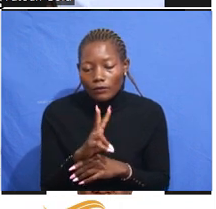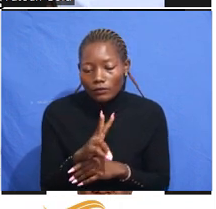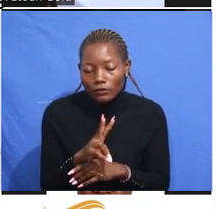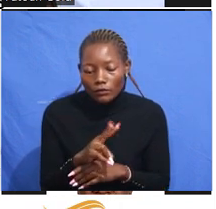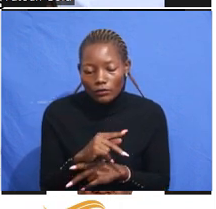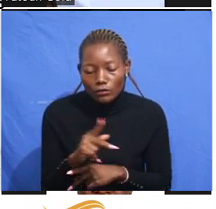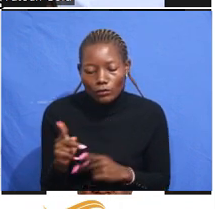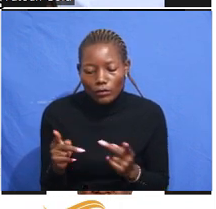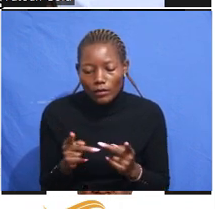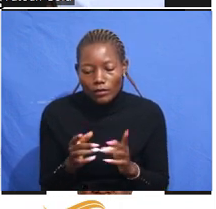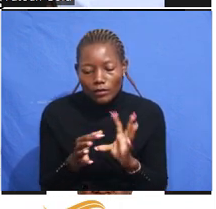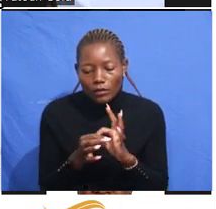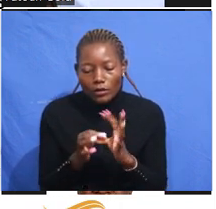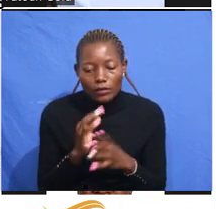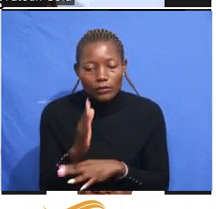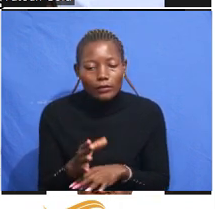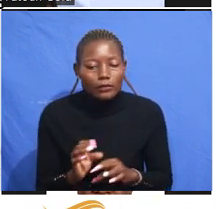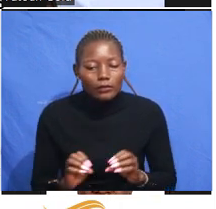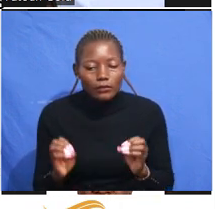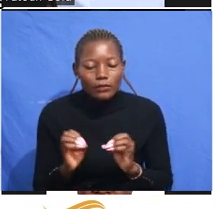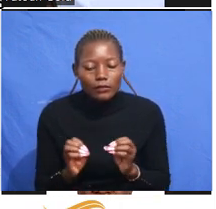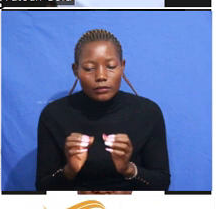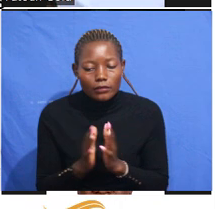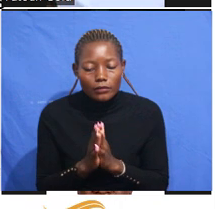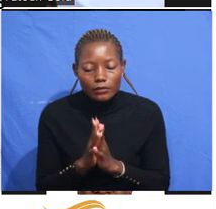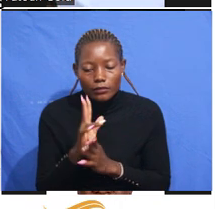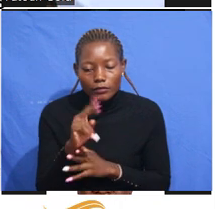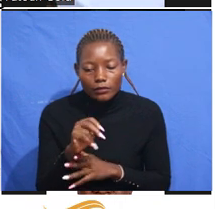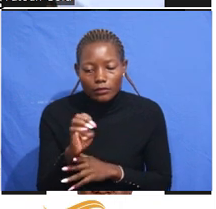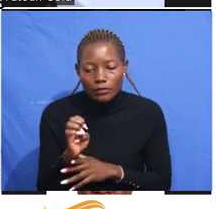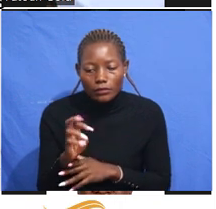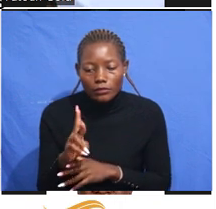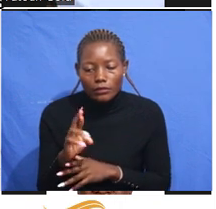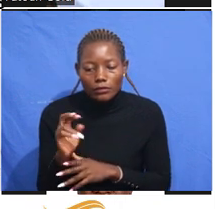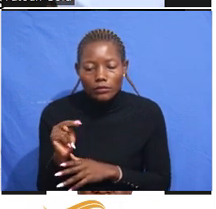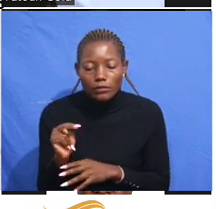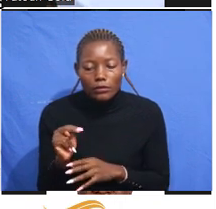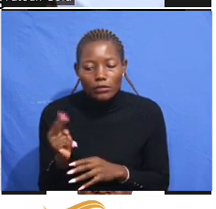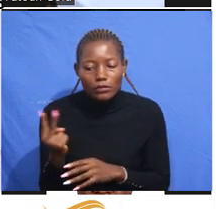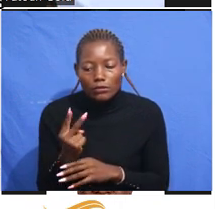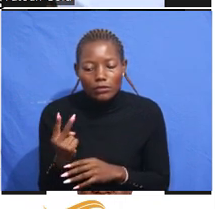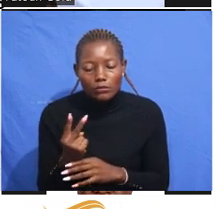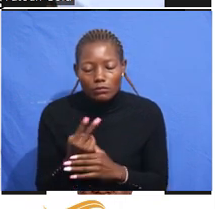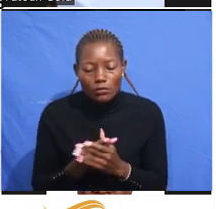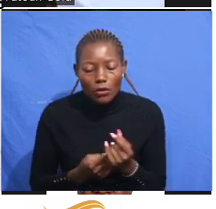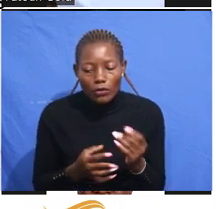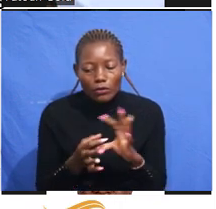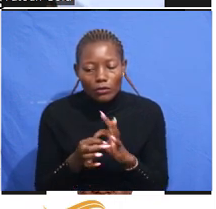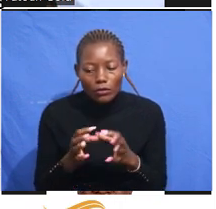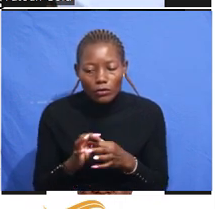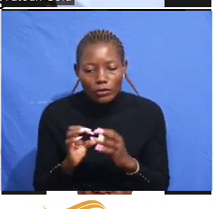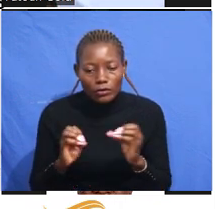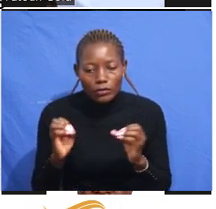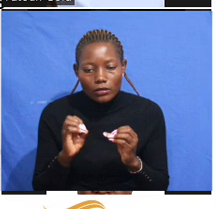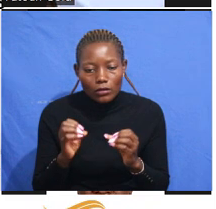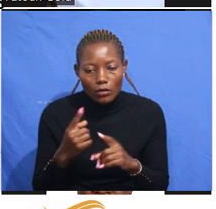connect directly. A neuron and another neuron do not connect directly. There's a space. That space is what we are calling the